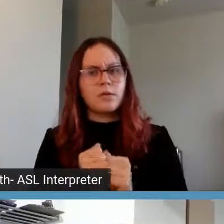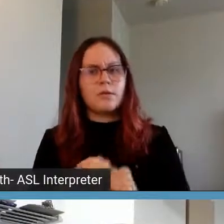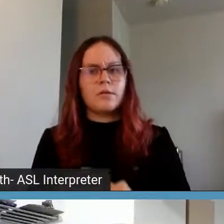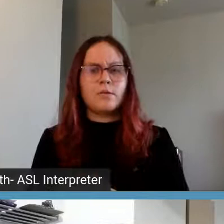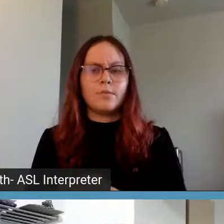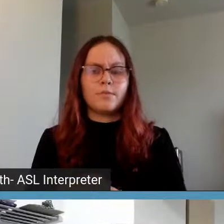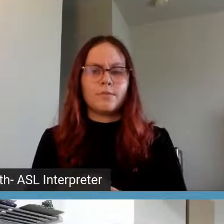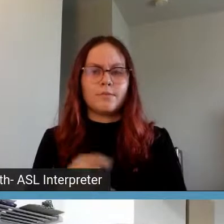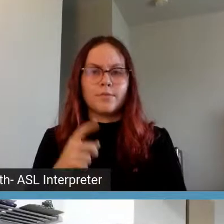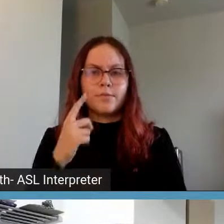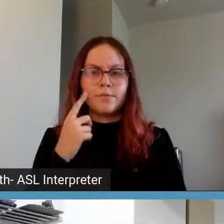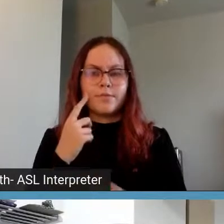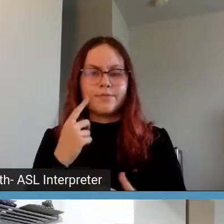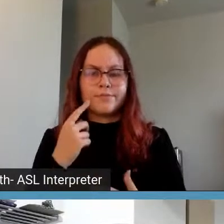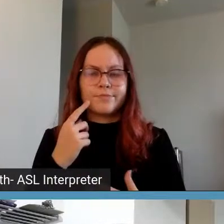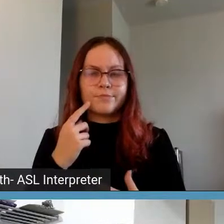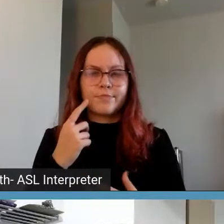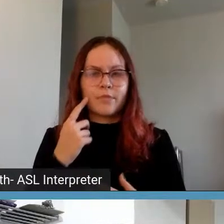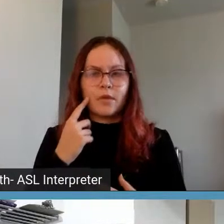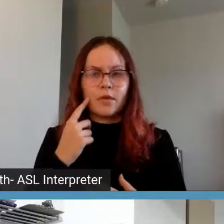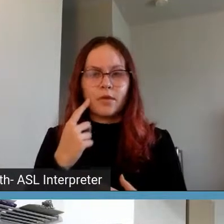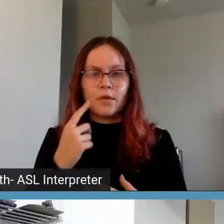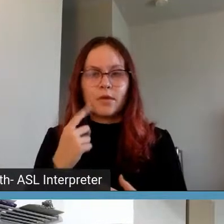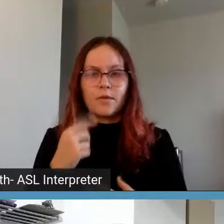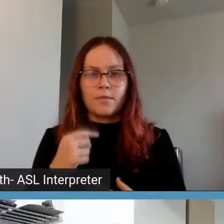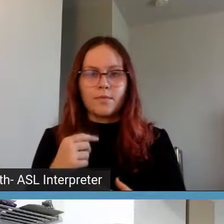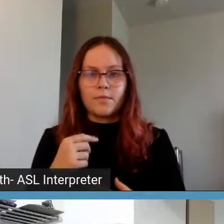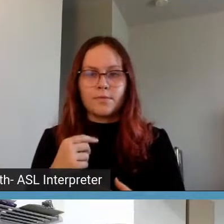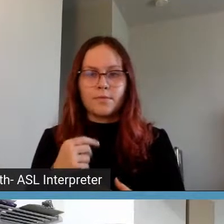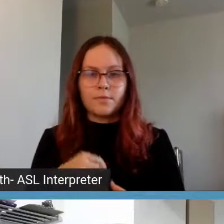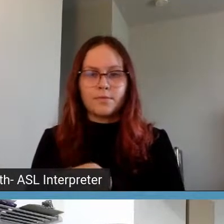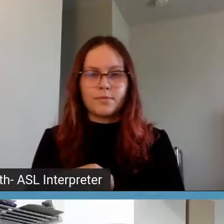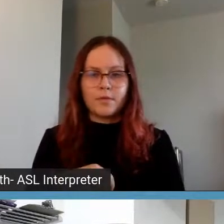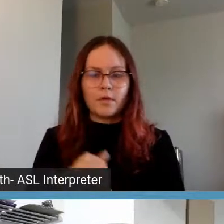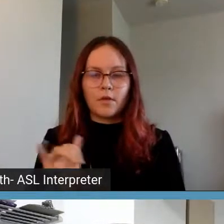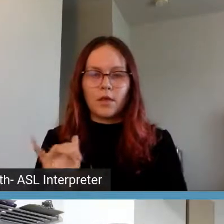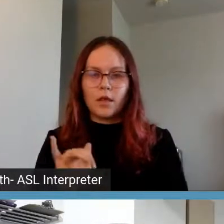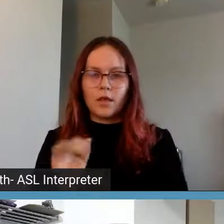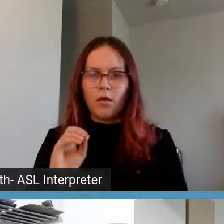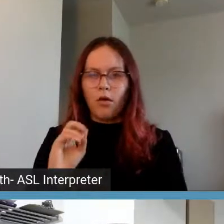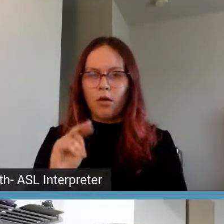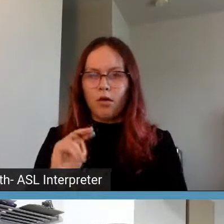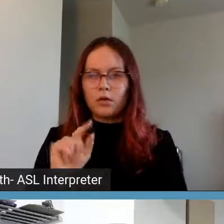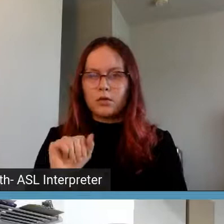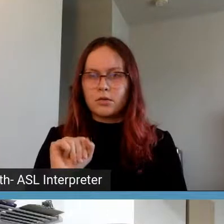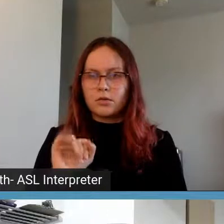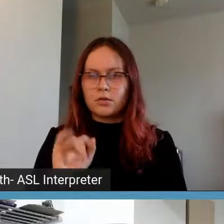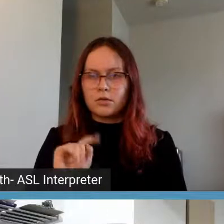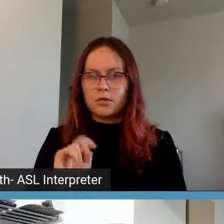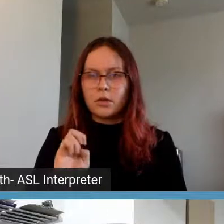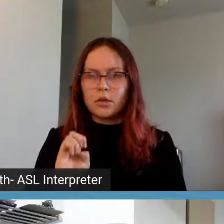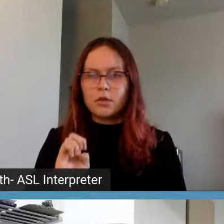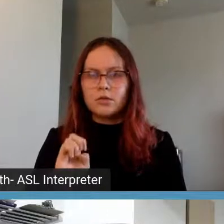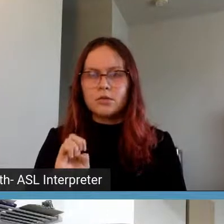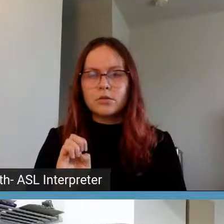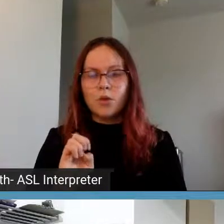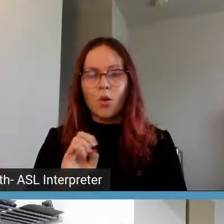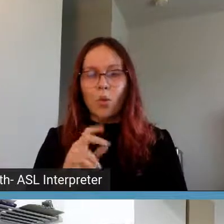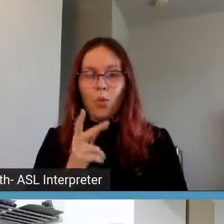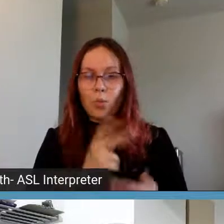have to think of it really as the same way as an on-site program in some ways, where an on-site program involves basically almost all our